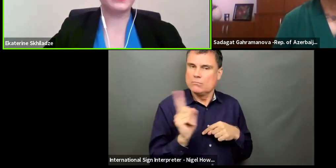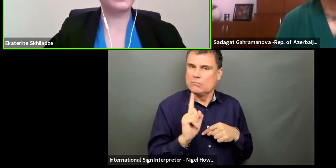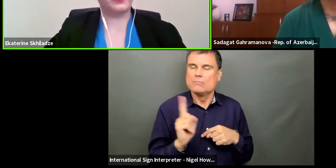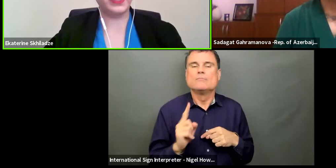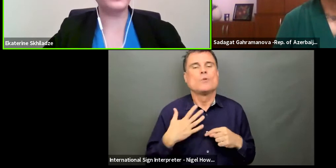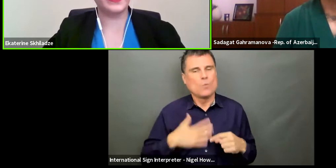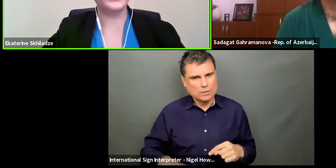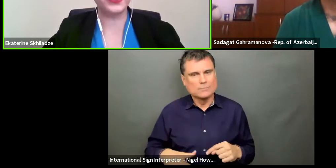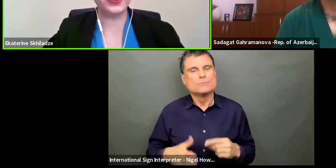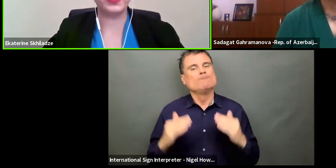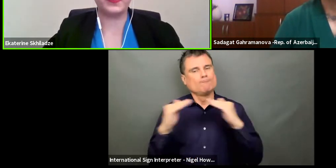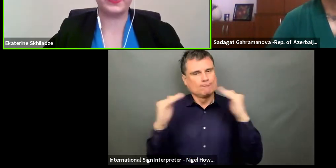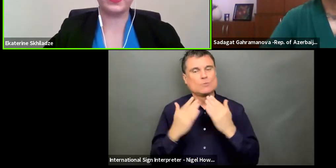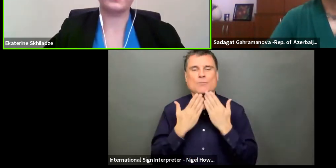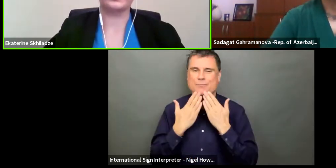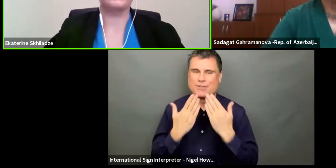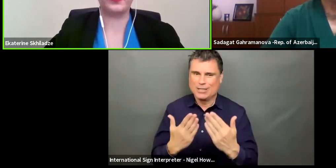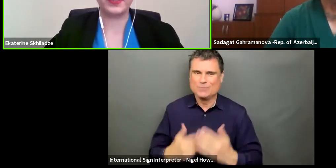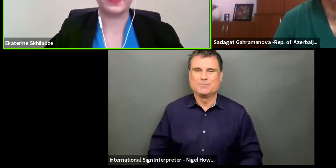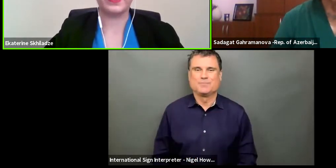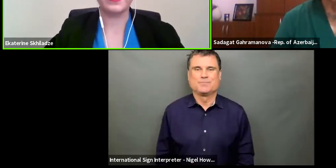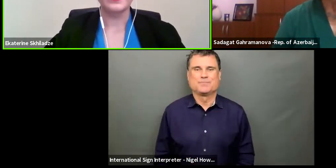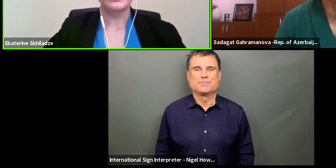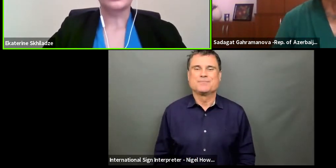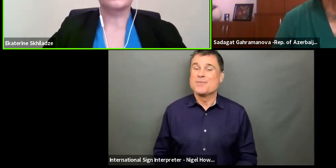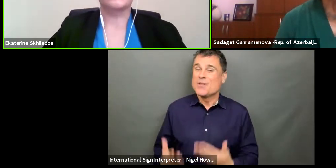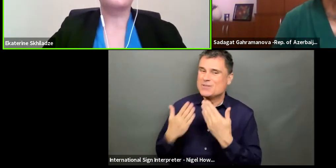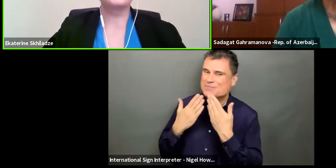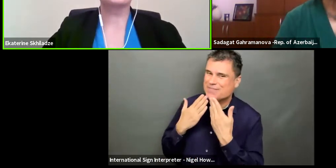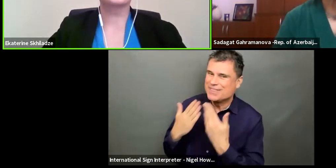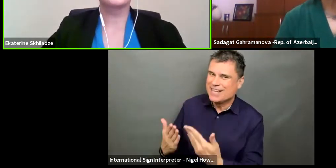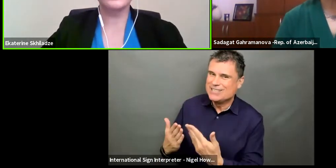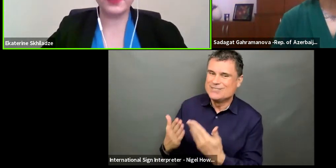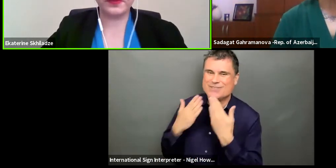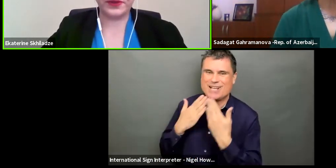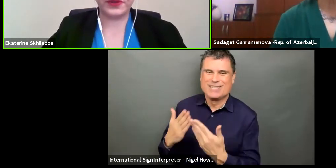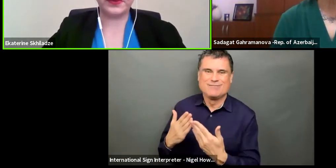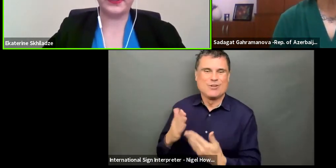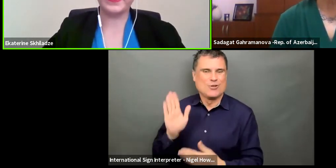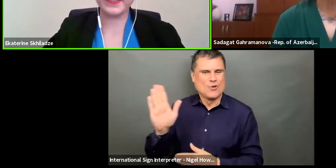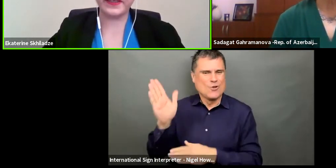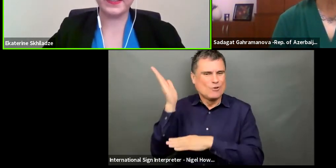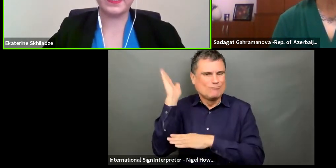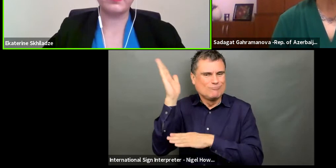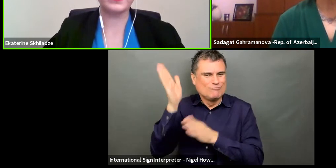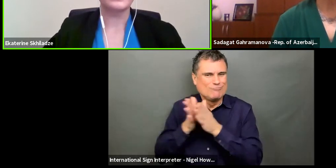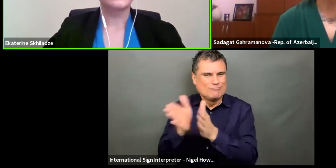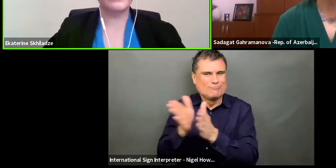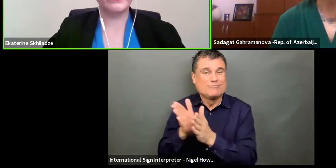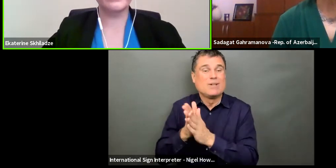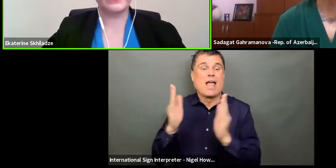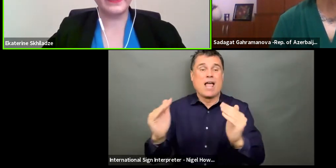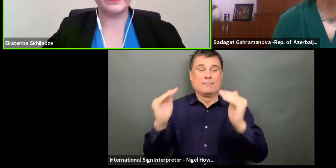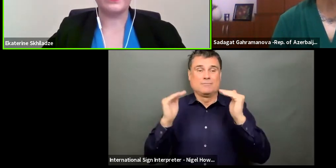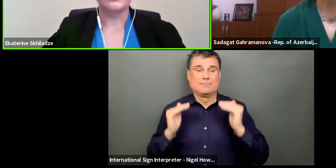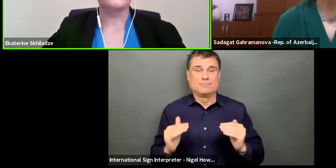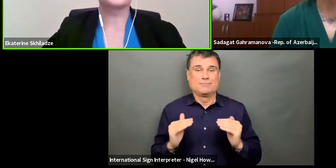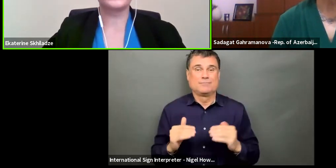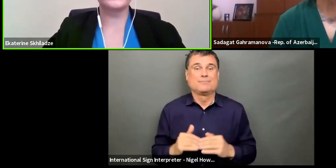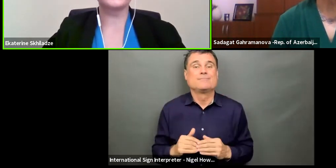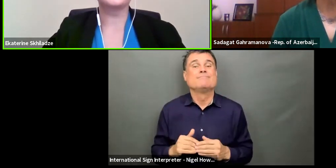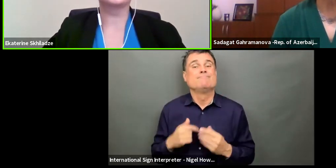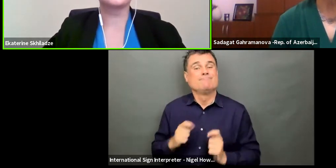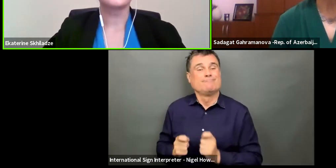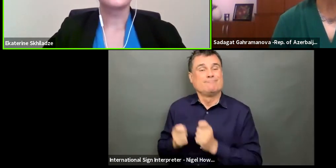presentations made by honorable speakers from member states. Before I give the floor to Her Excellency, Ms. Diana Keita,